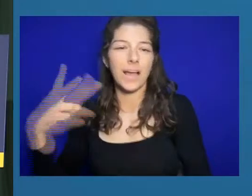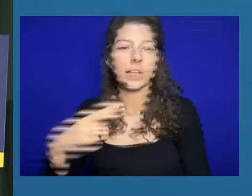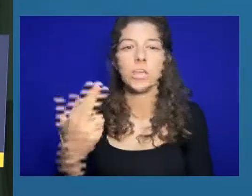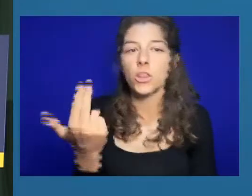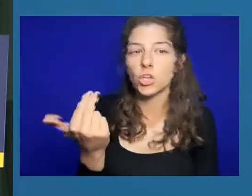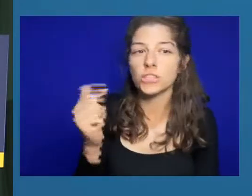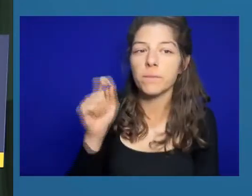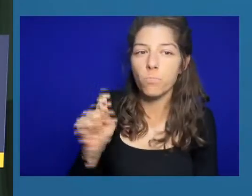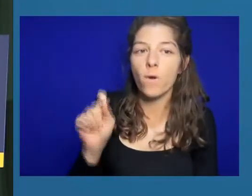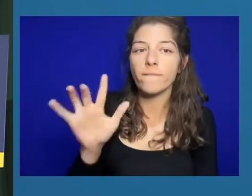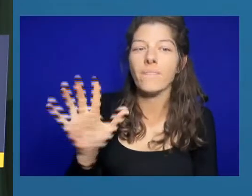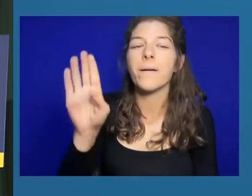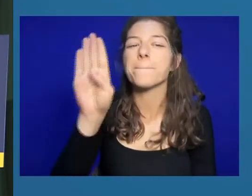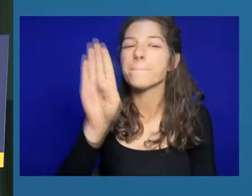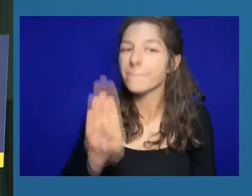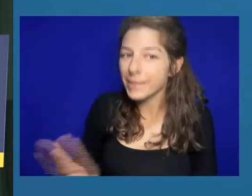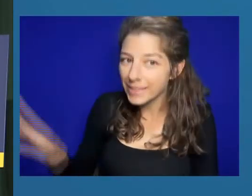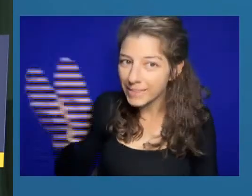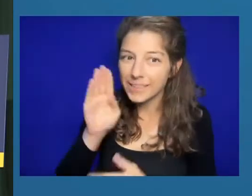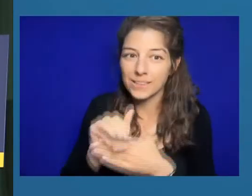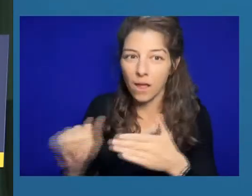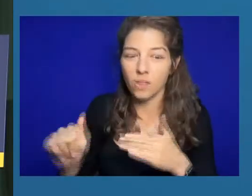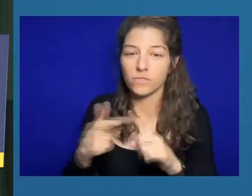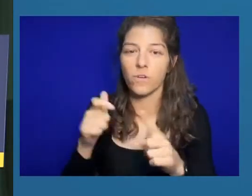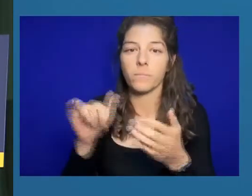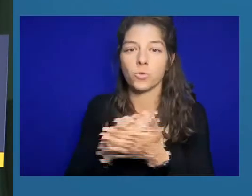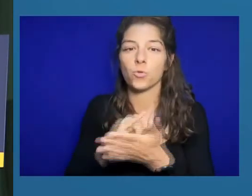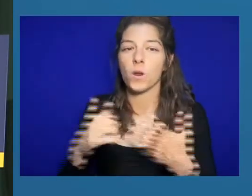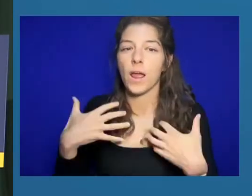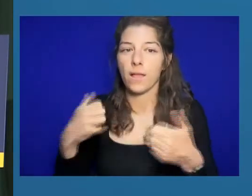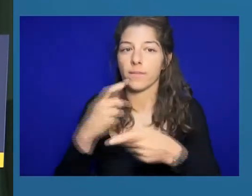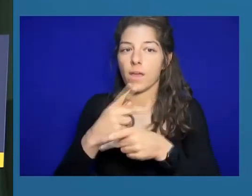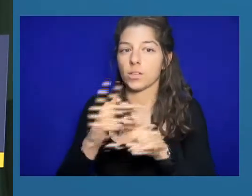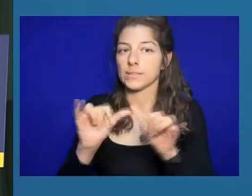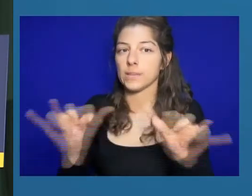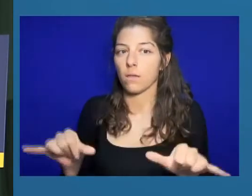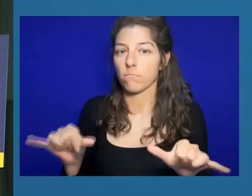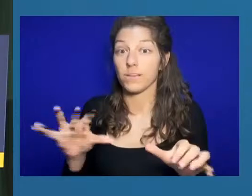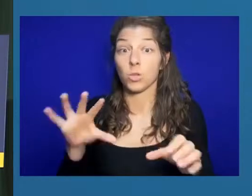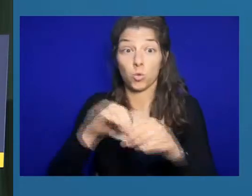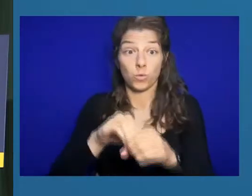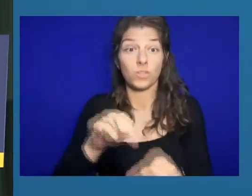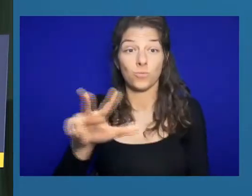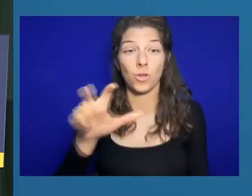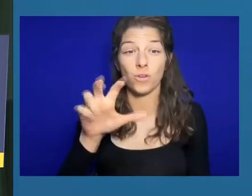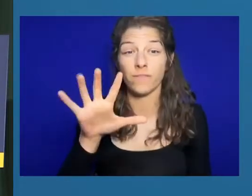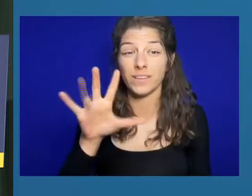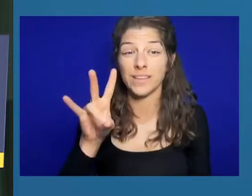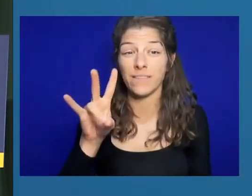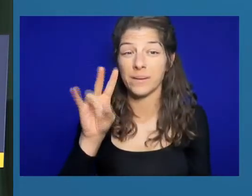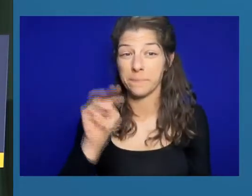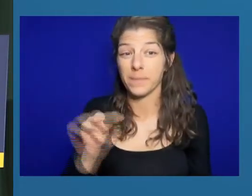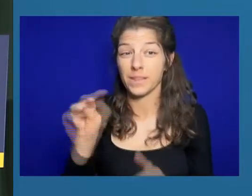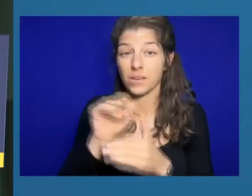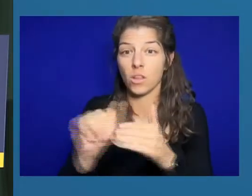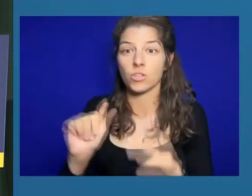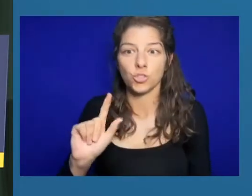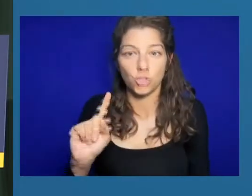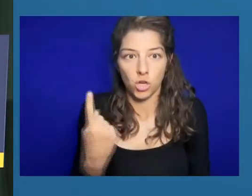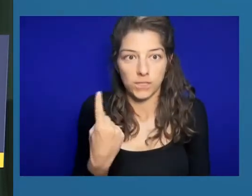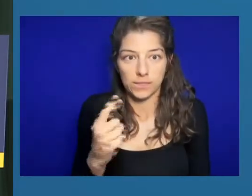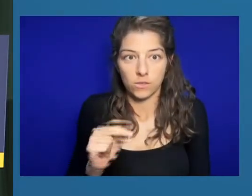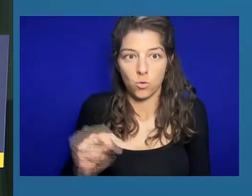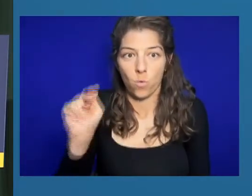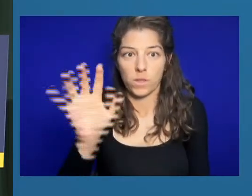$13.5 billion from New York's health care system, including $357 million just in the North